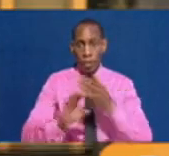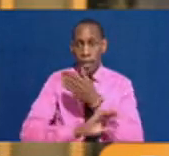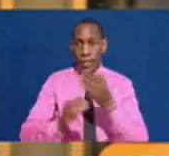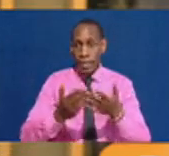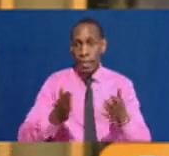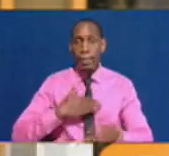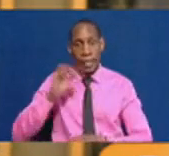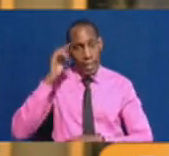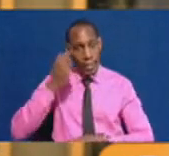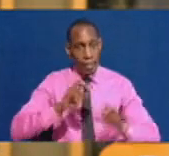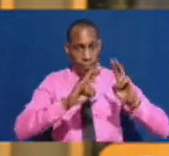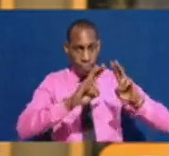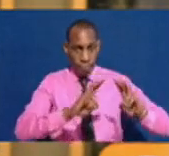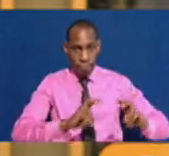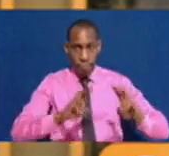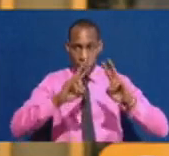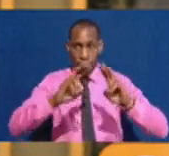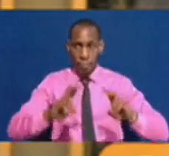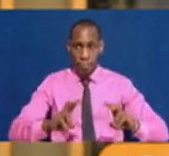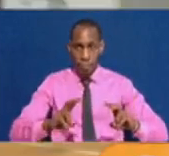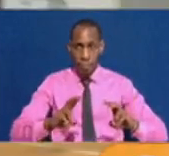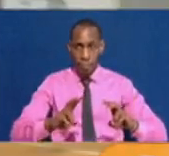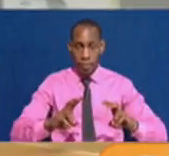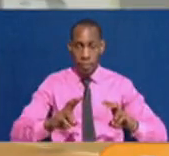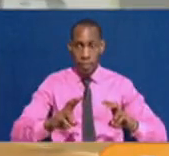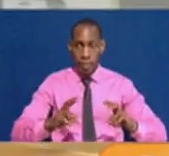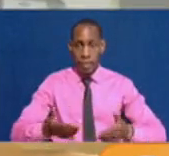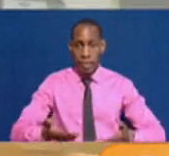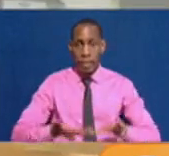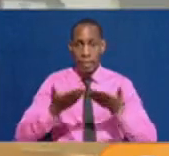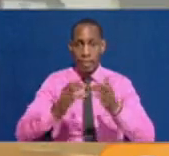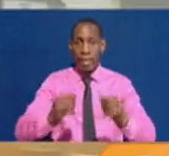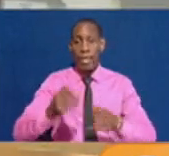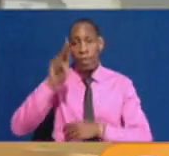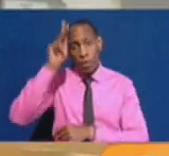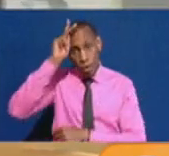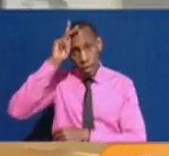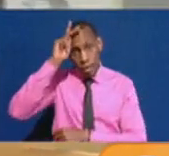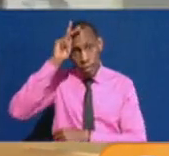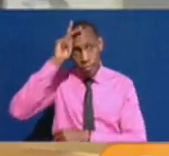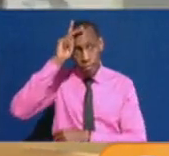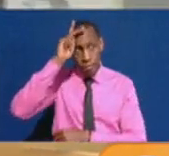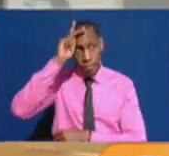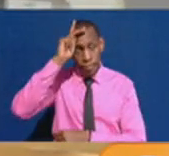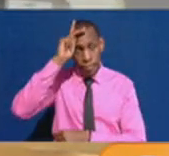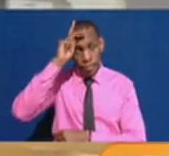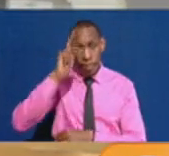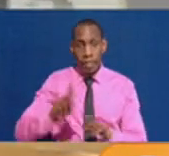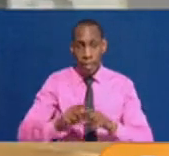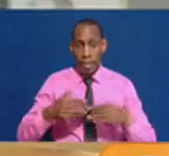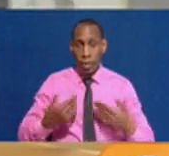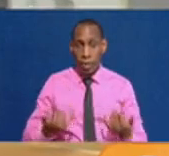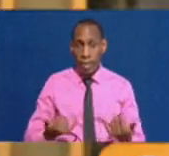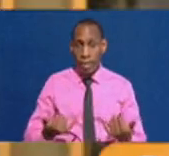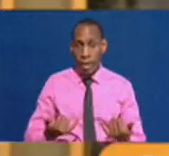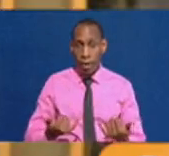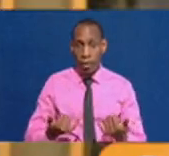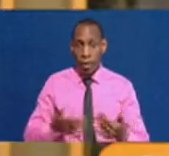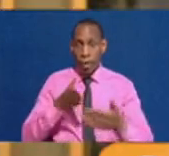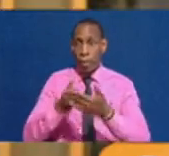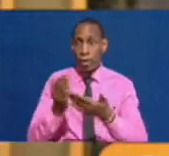I think research is what delivers new knowledge. I'm happy that now that the ban has